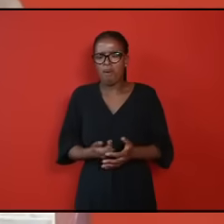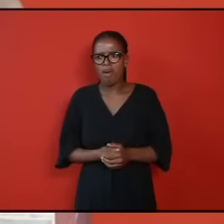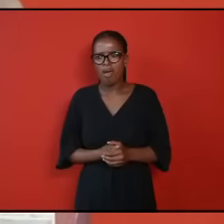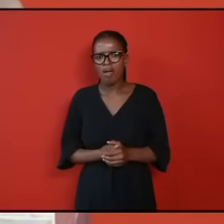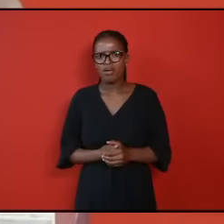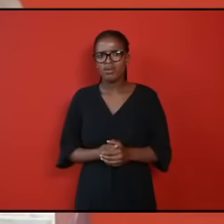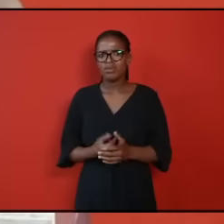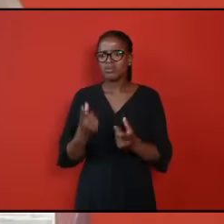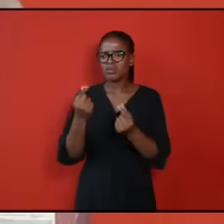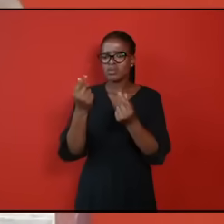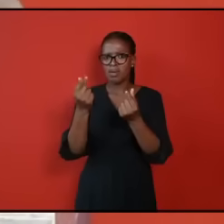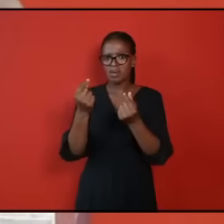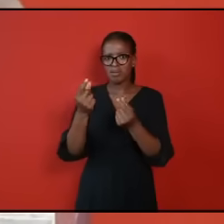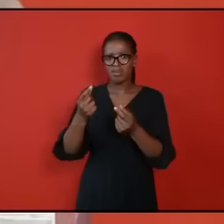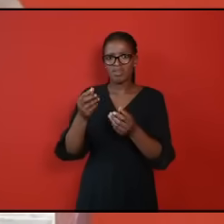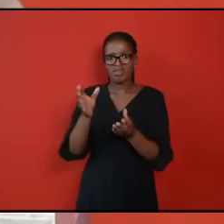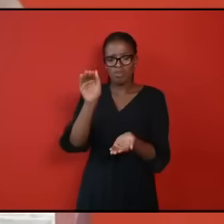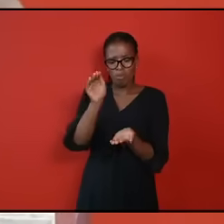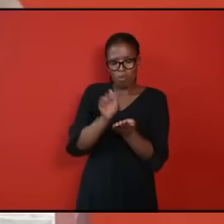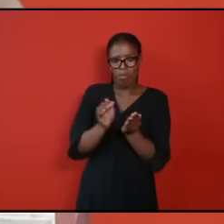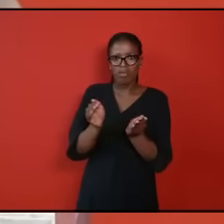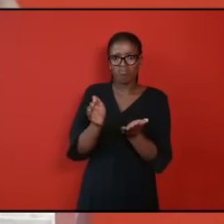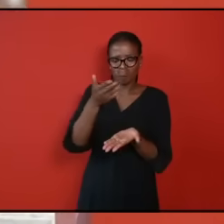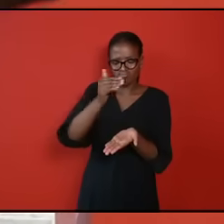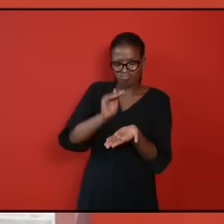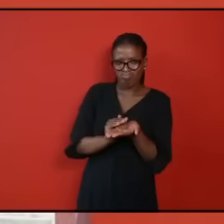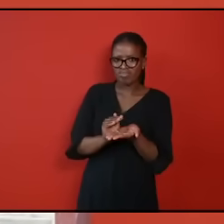With the money these people have.